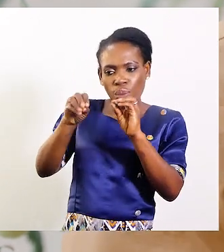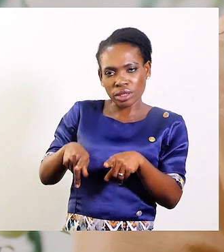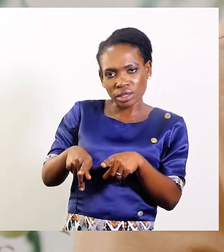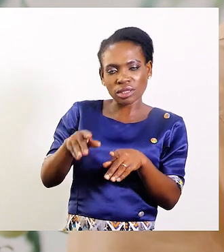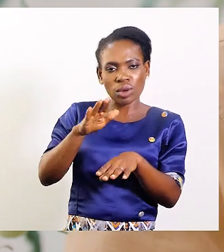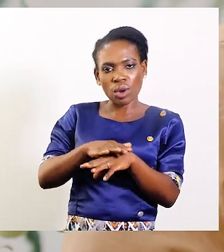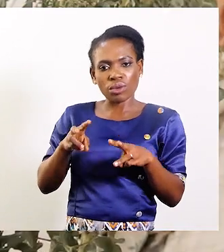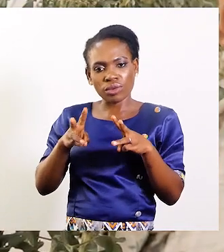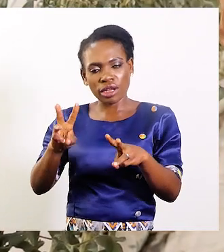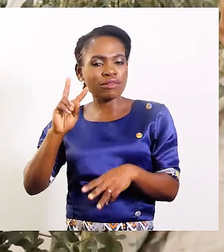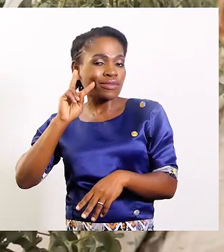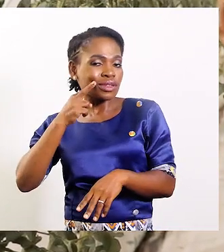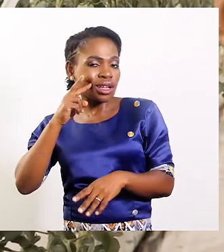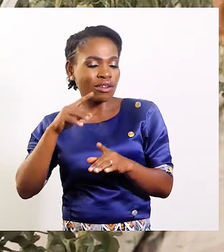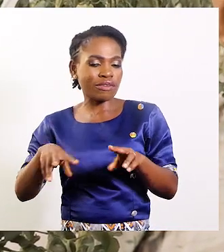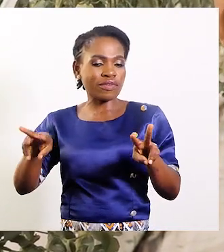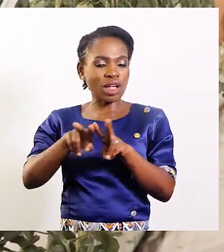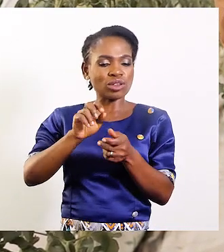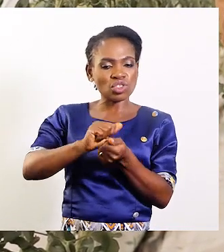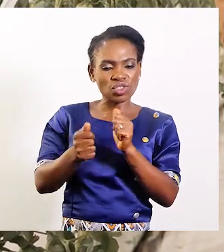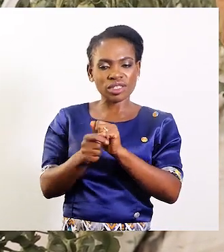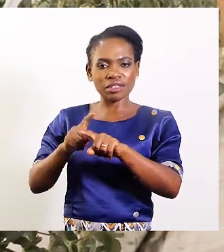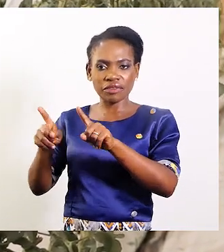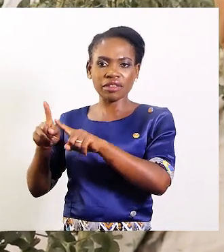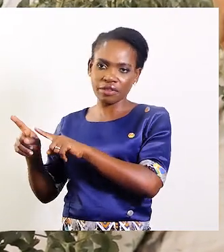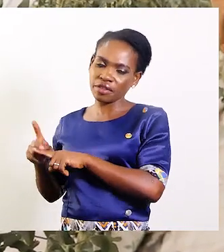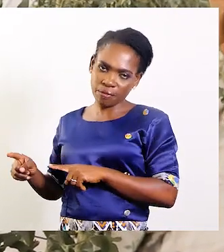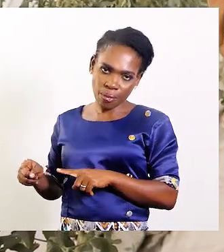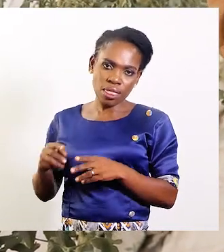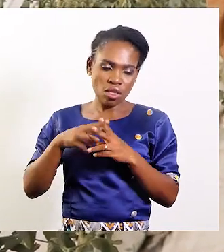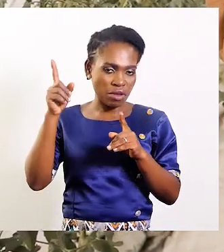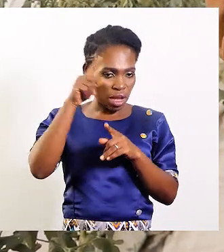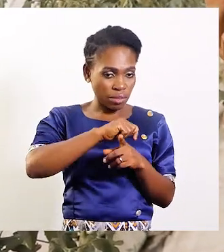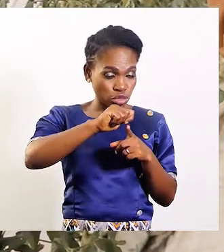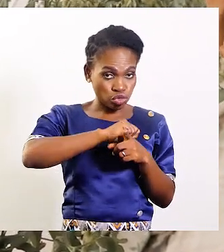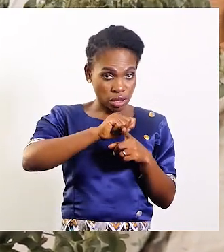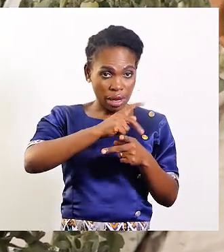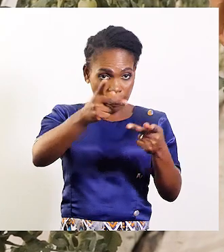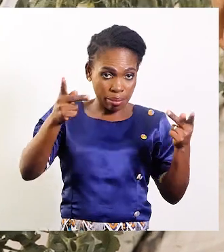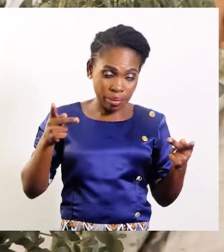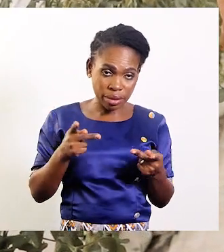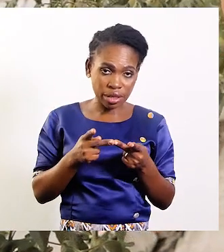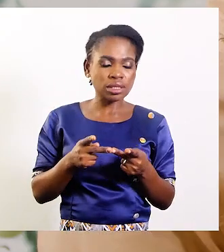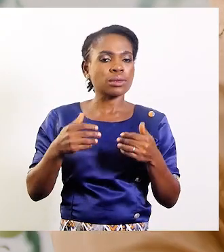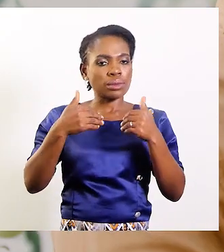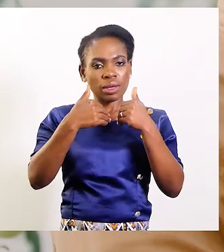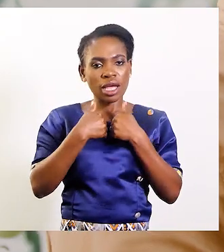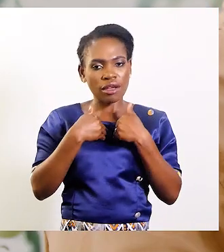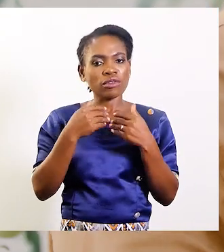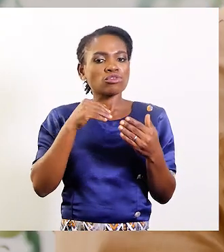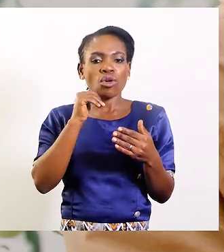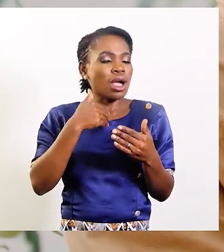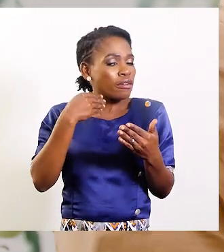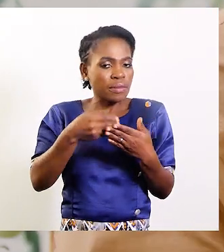the vegetable value chains and all that. So when you come to our training centers and you don't have the money to